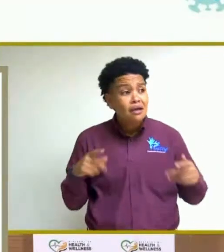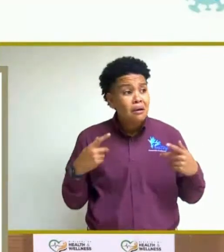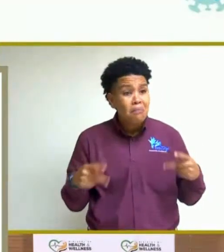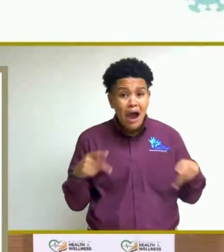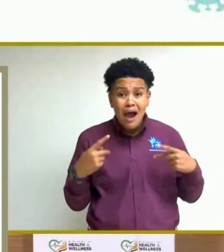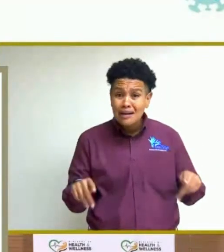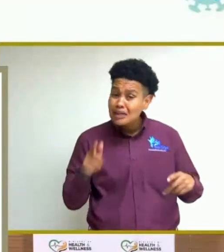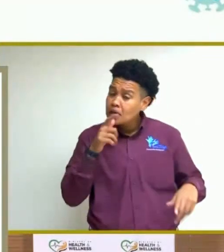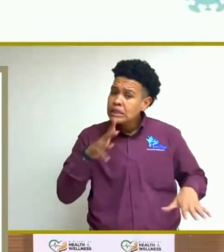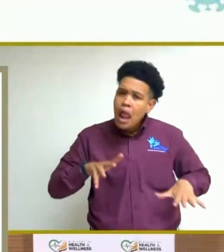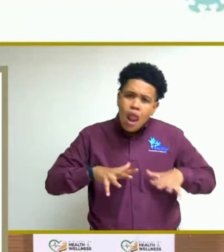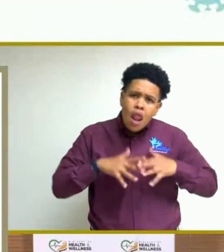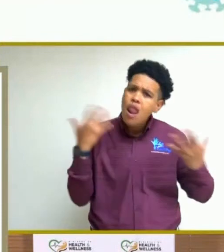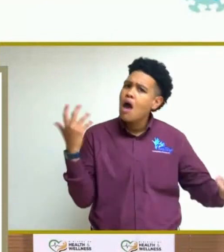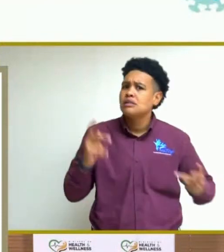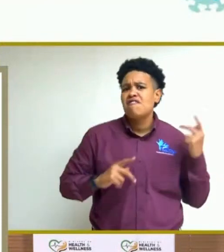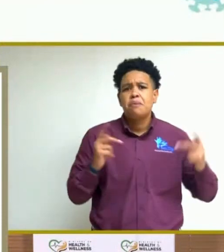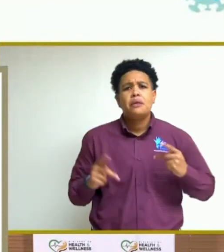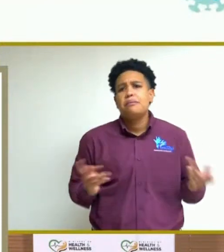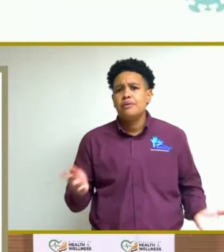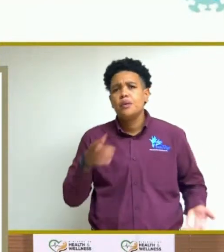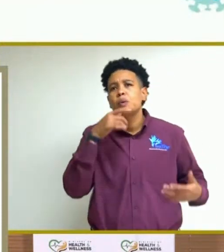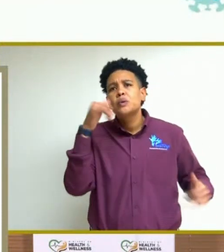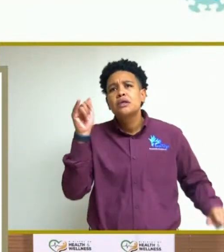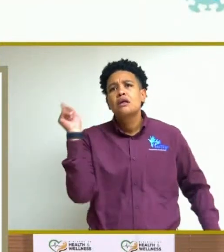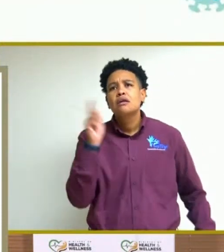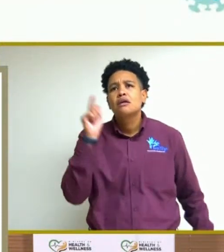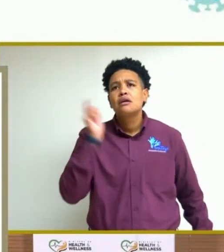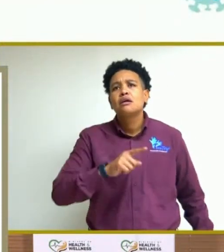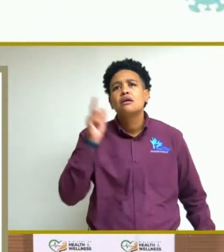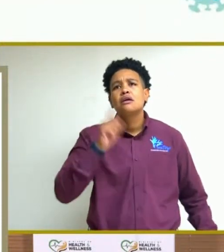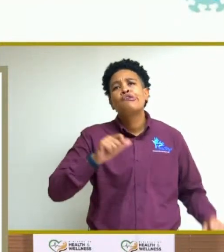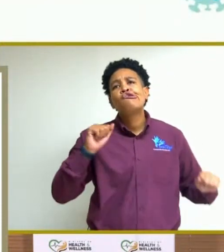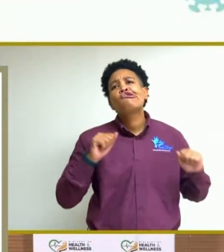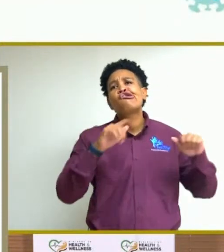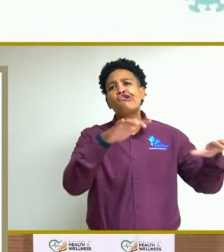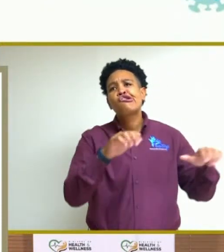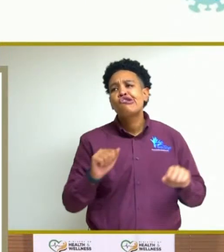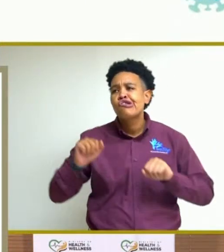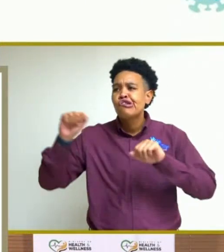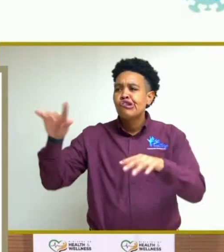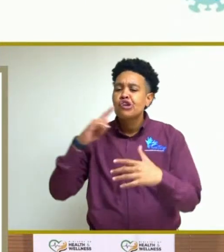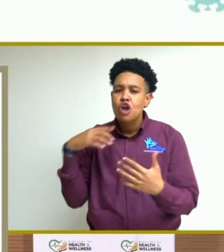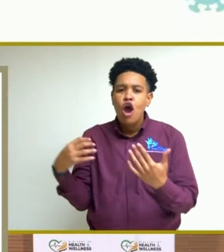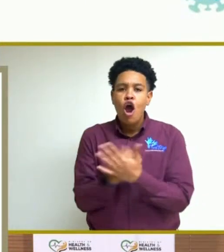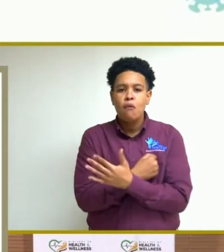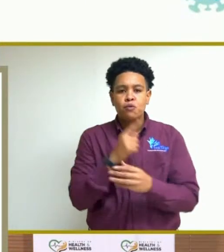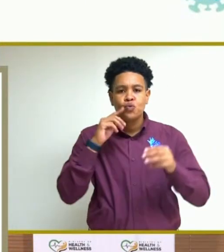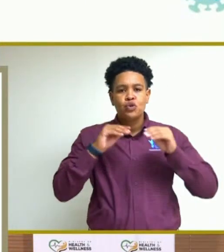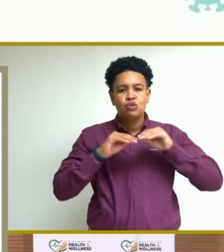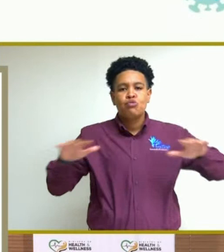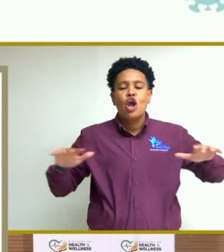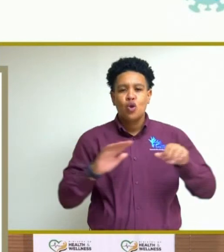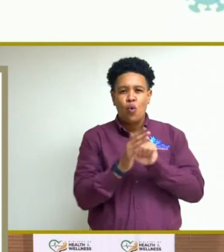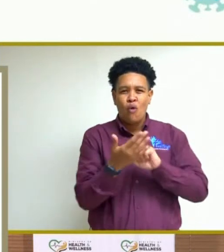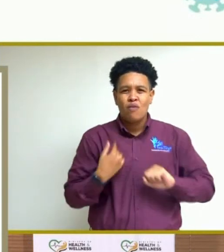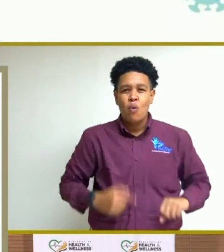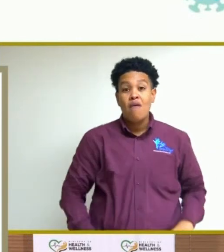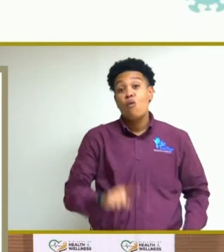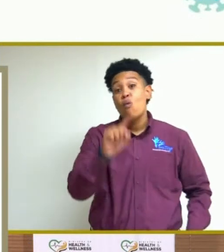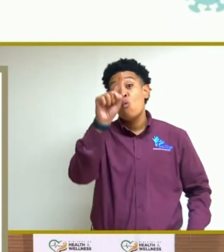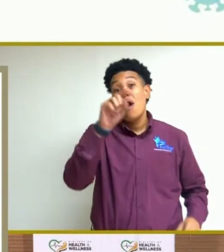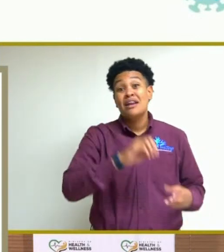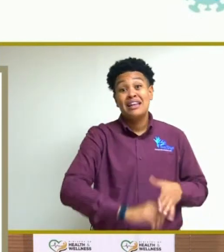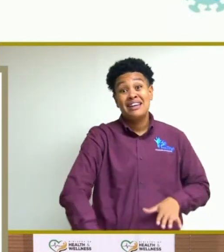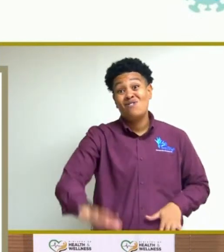considerable number of persons that are still attending gatherings and having opportunity for spread. We had that 1 in 5